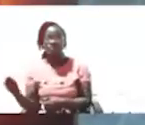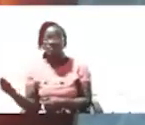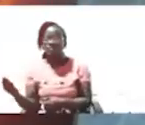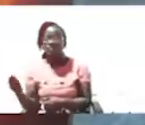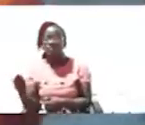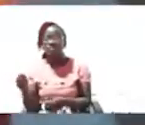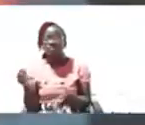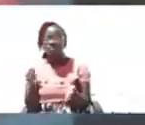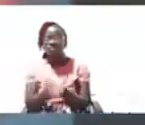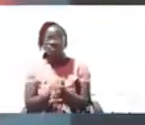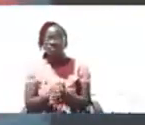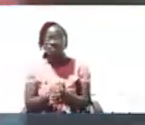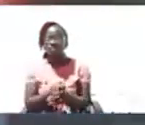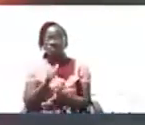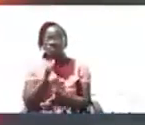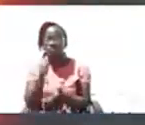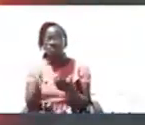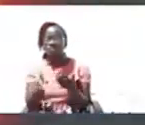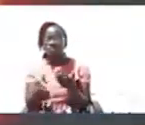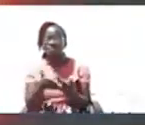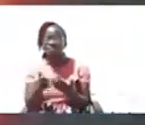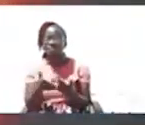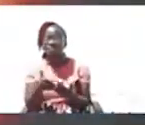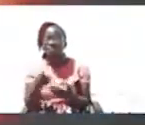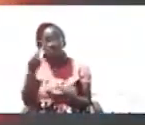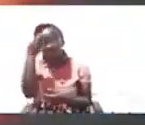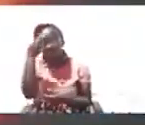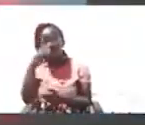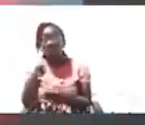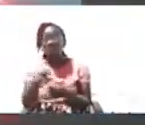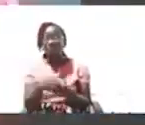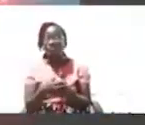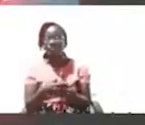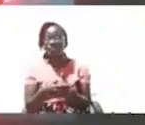the unusual and the extraordinary